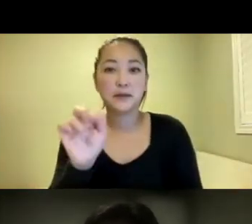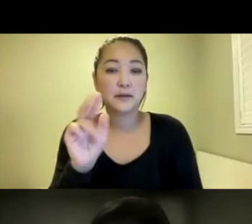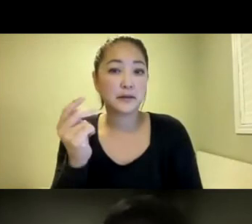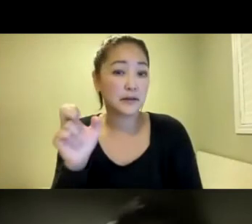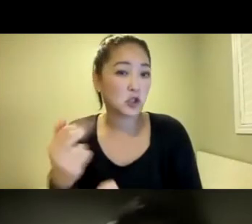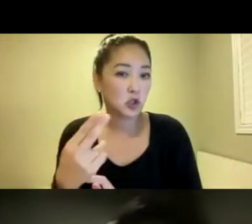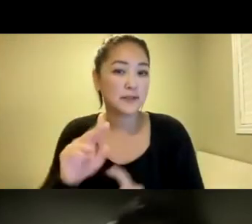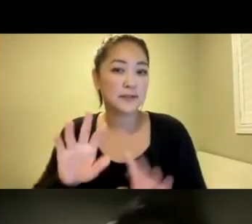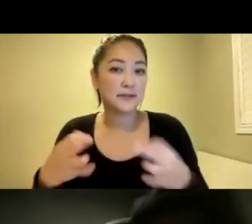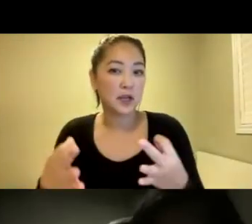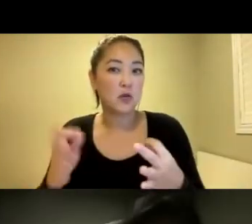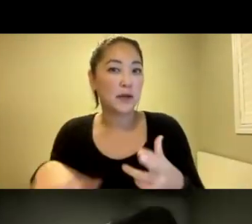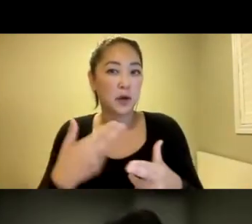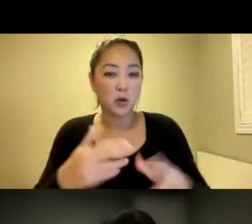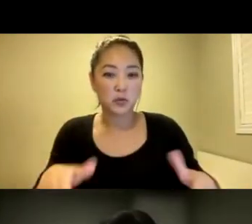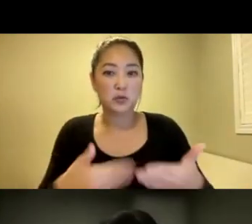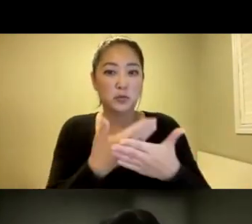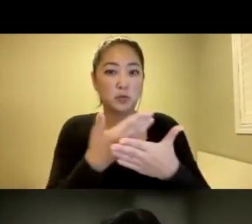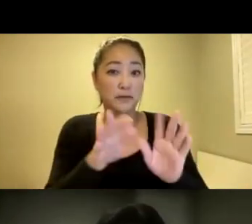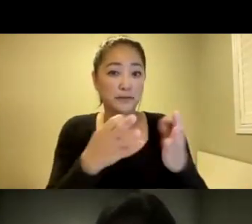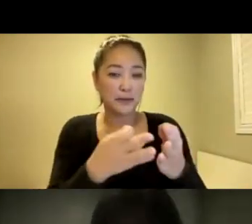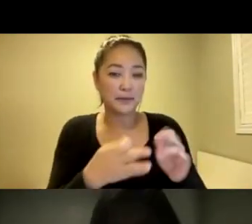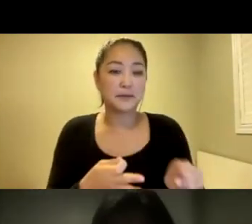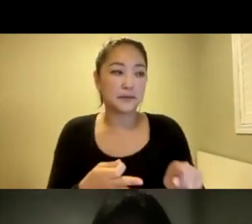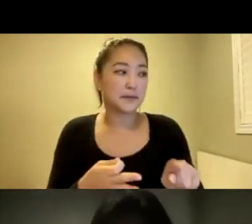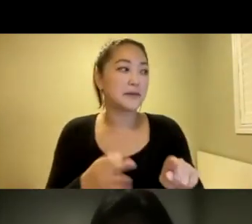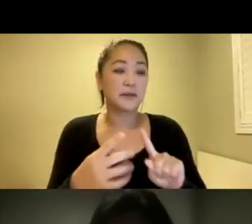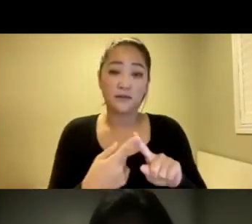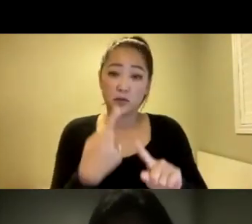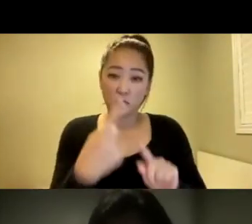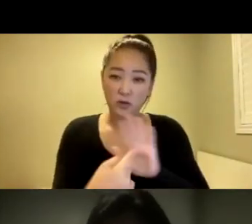Newcomer Family. And in one of our first episodes, we showcased their